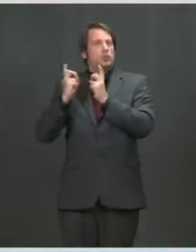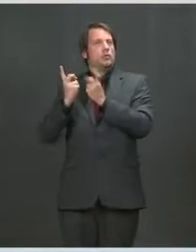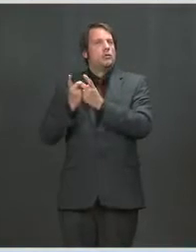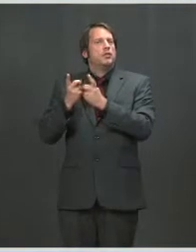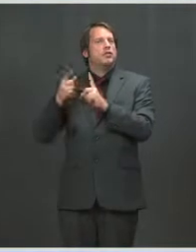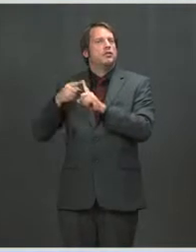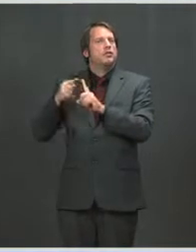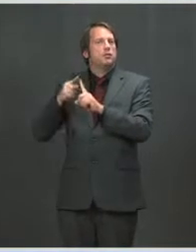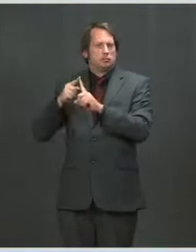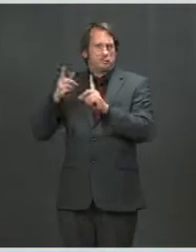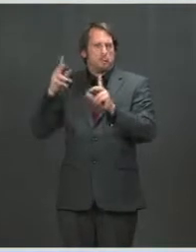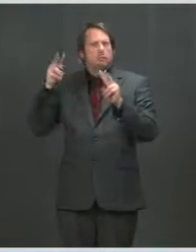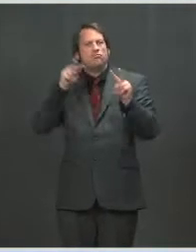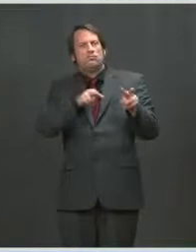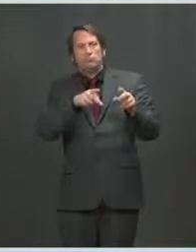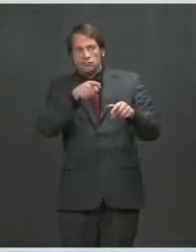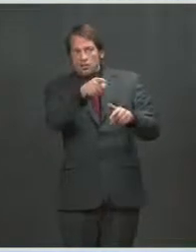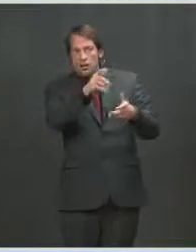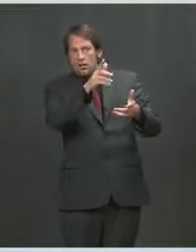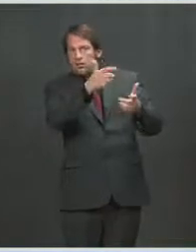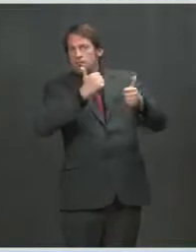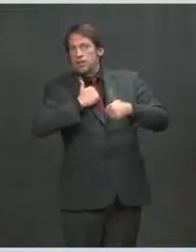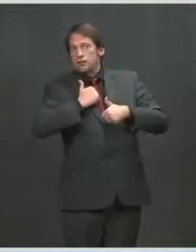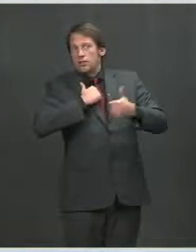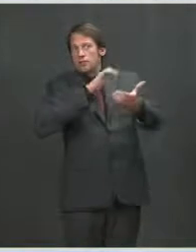about 22%.